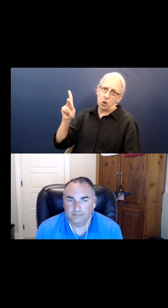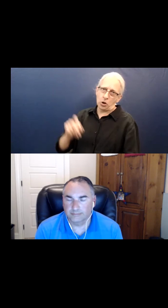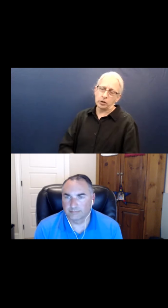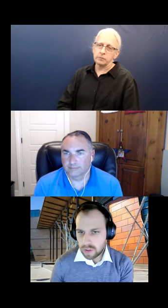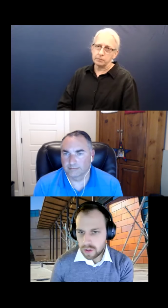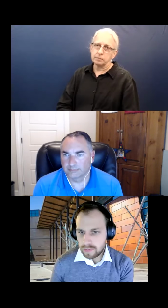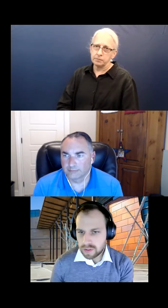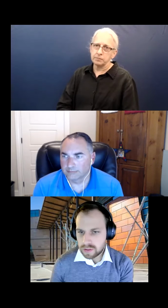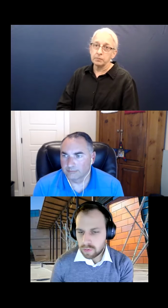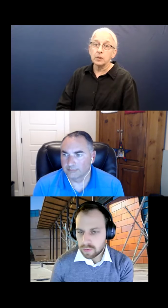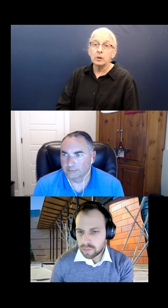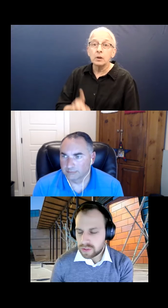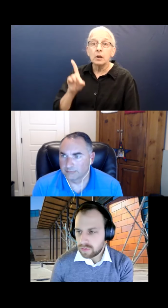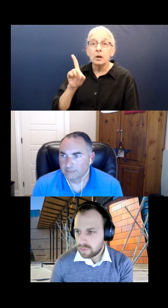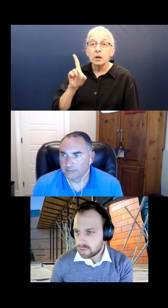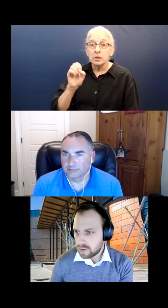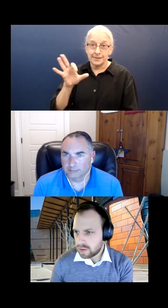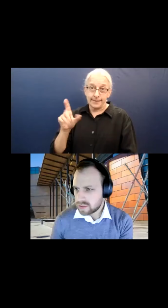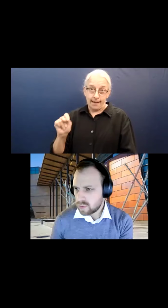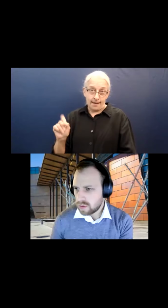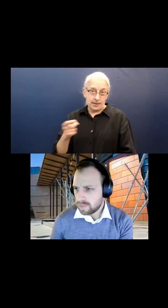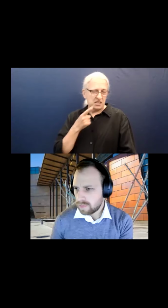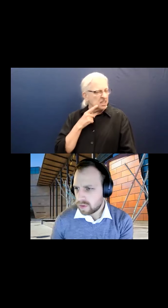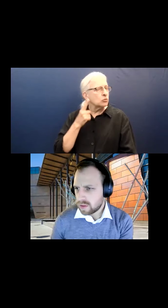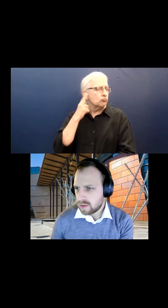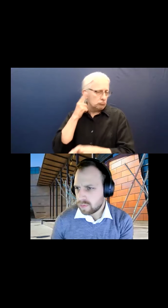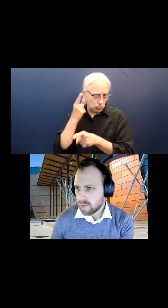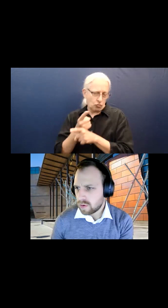of view, this is what we're proceeding forward with as well.